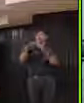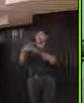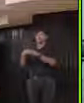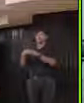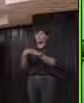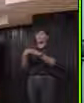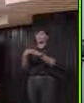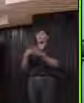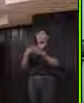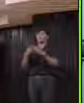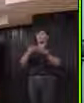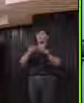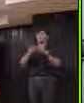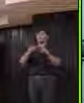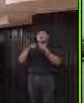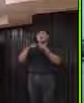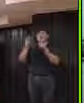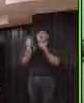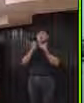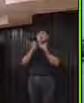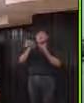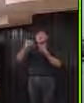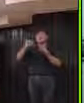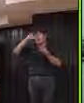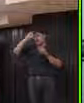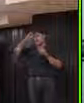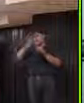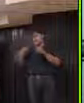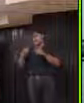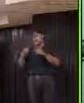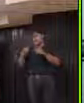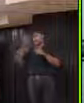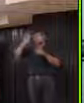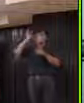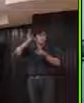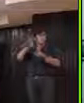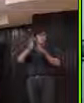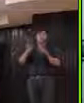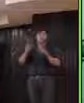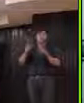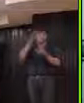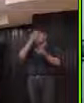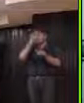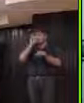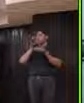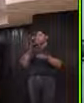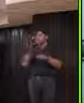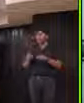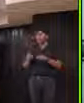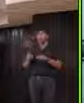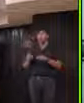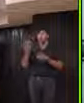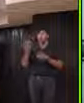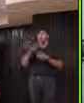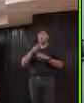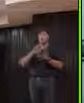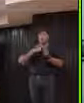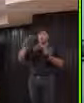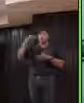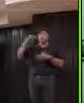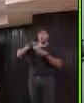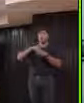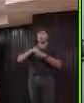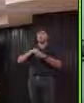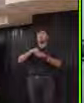And Kashmir, both Hindu and Pandit, both Pandit and Muslim, was very much in favor, which